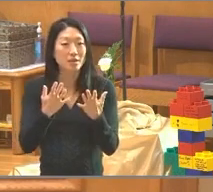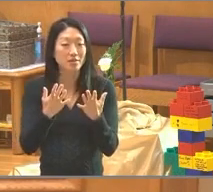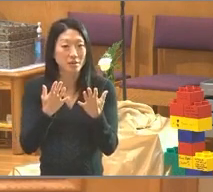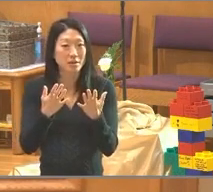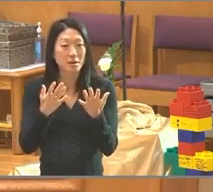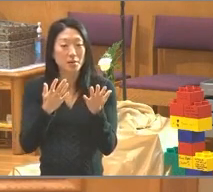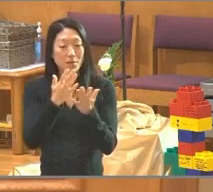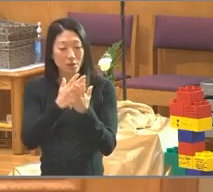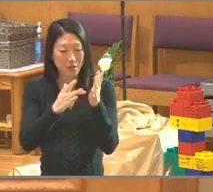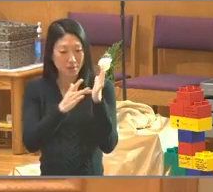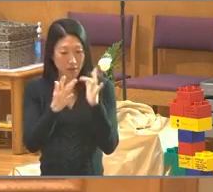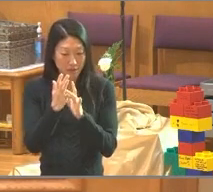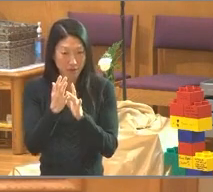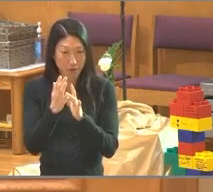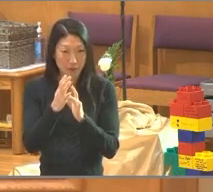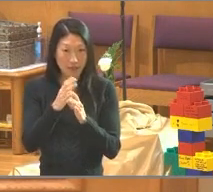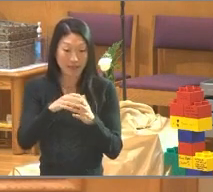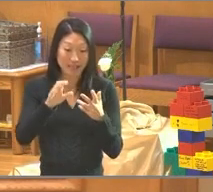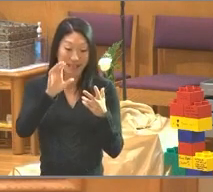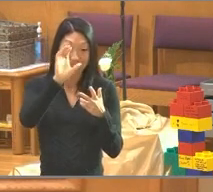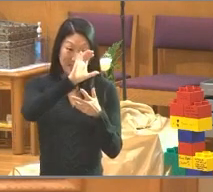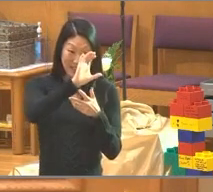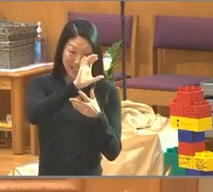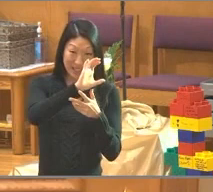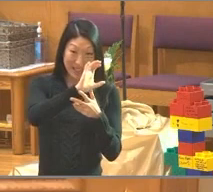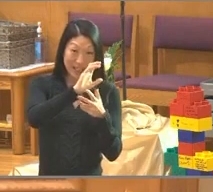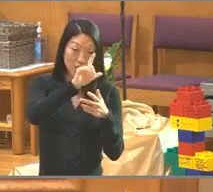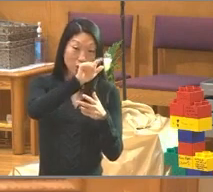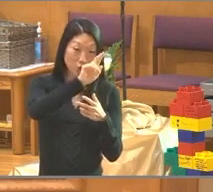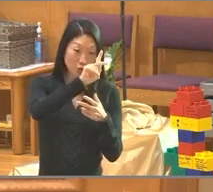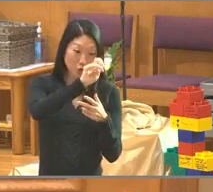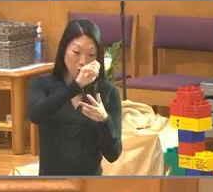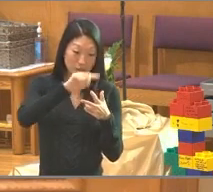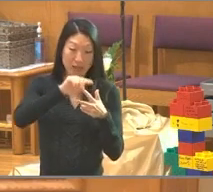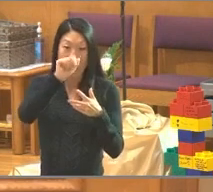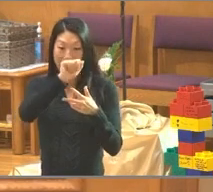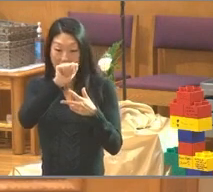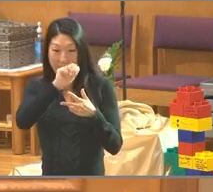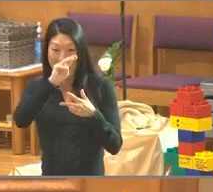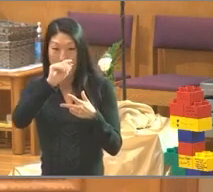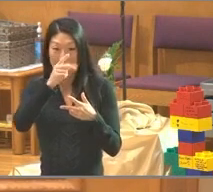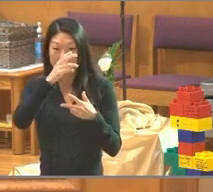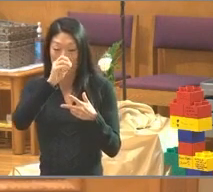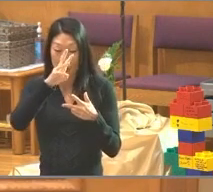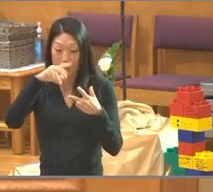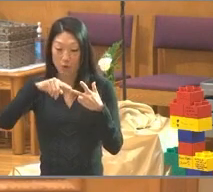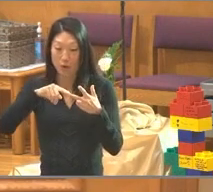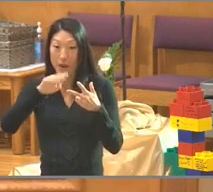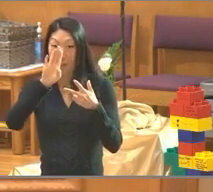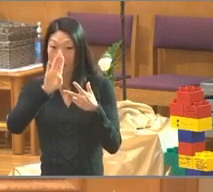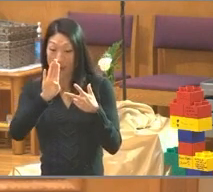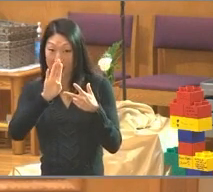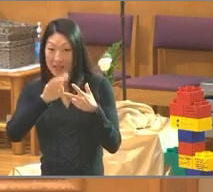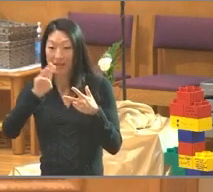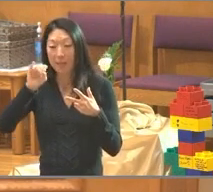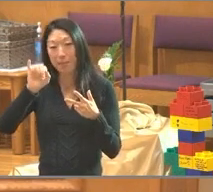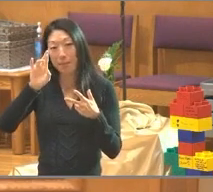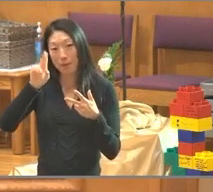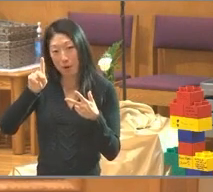leaving, was Luke. Year A, what we are moving towards, is Matthew. Year B is